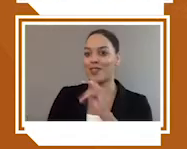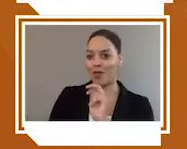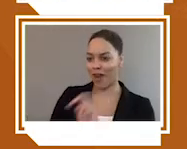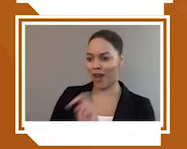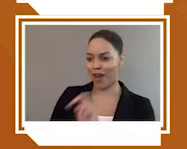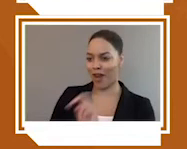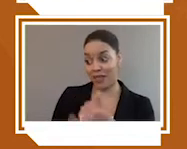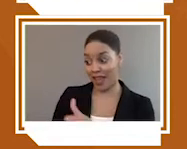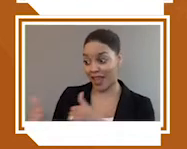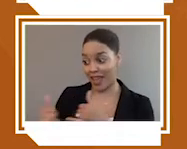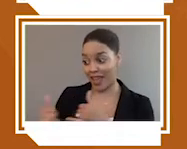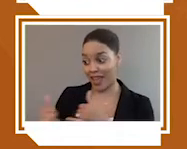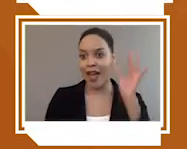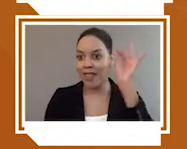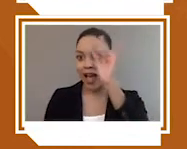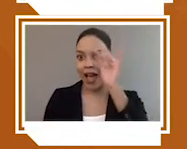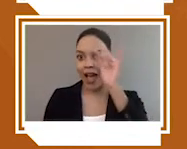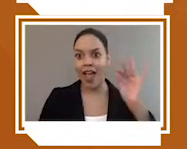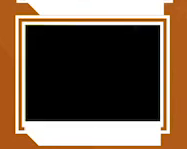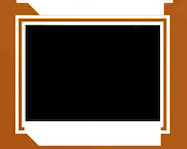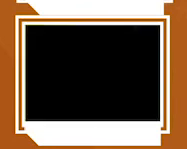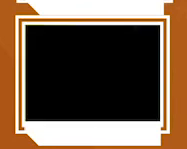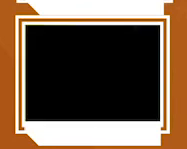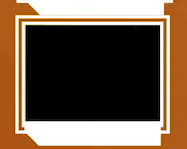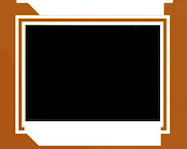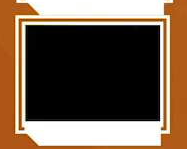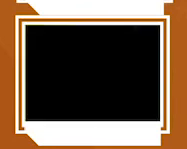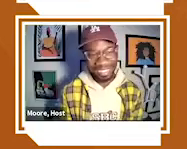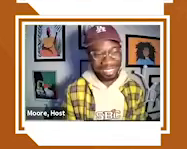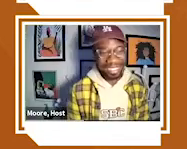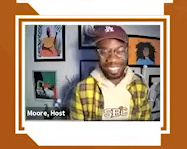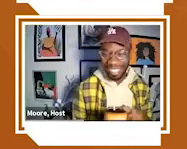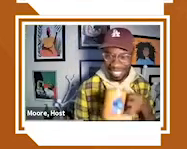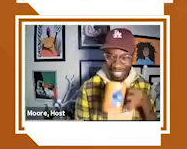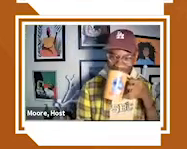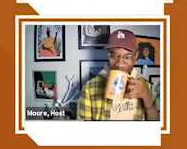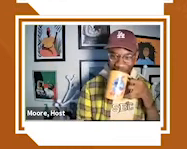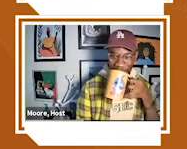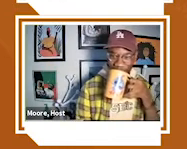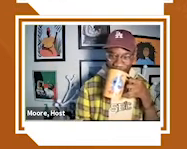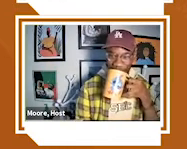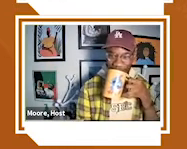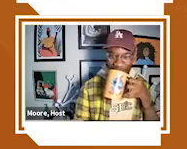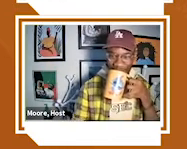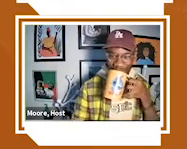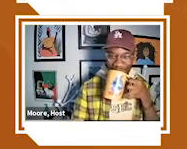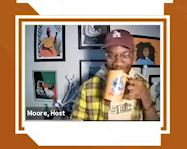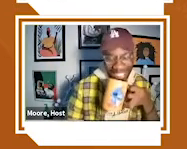that fly on everybody. That fly coming for all of them. Wow. This is too